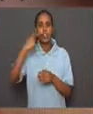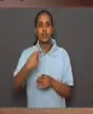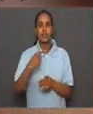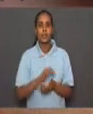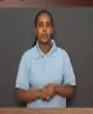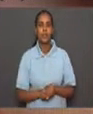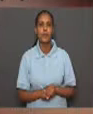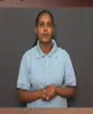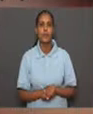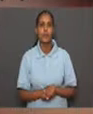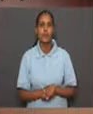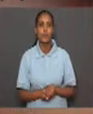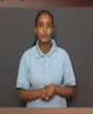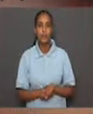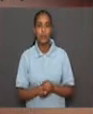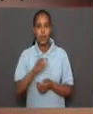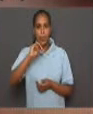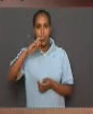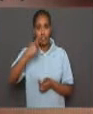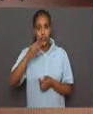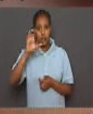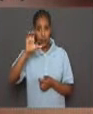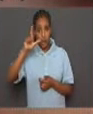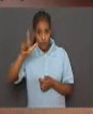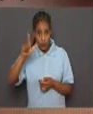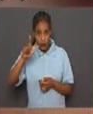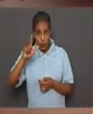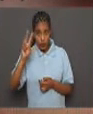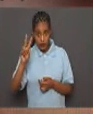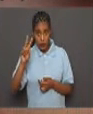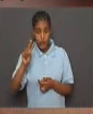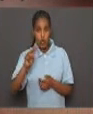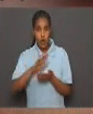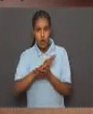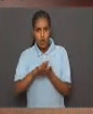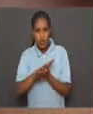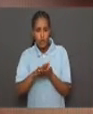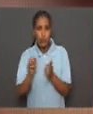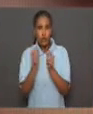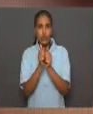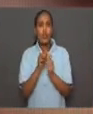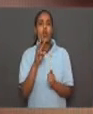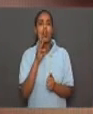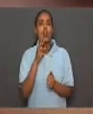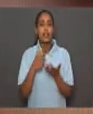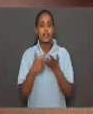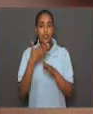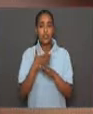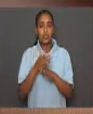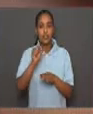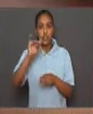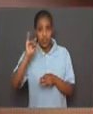magnesium. The magnesium chloride is washed away with water, and then